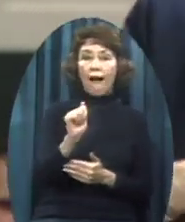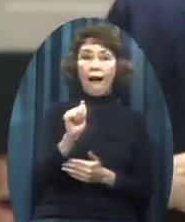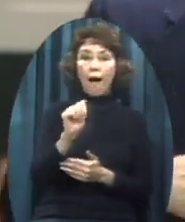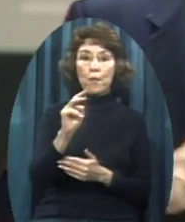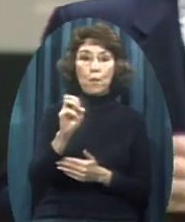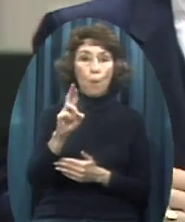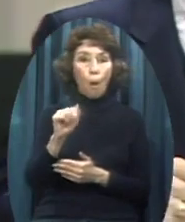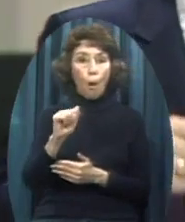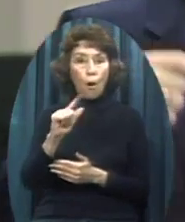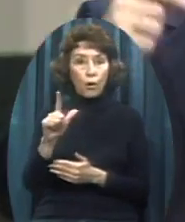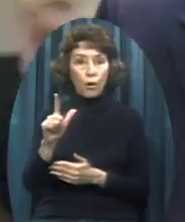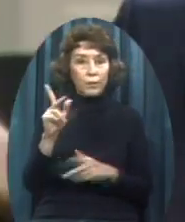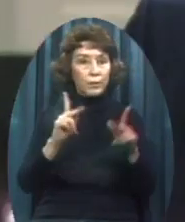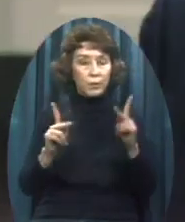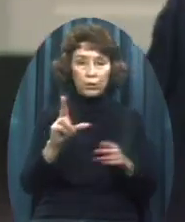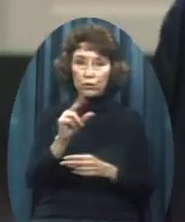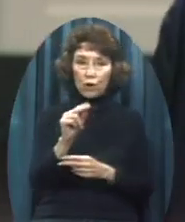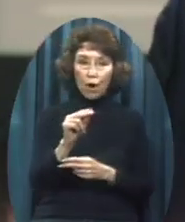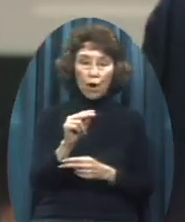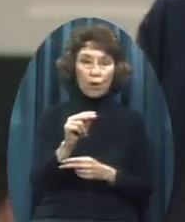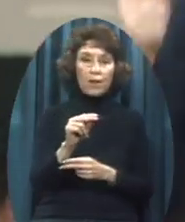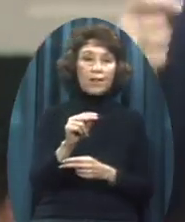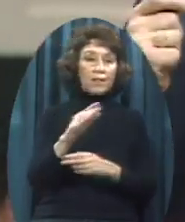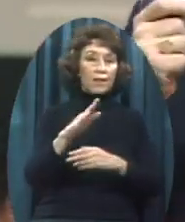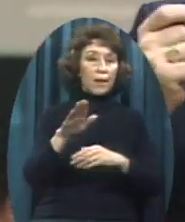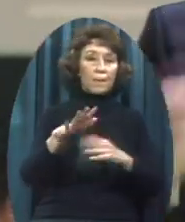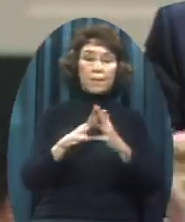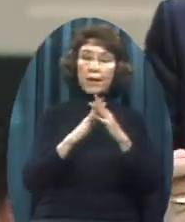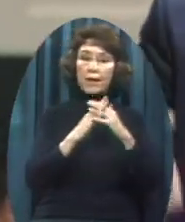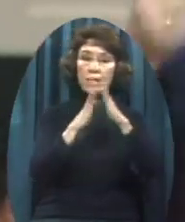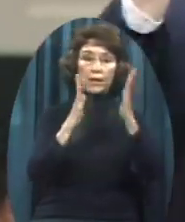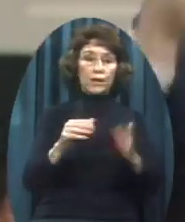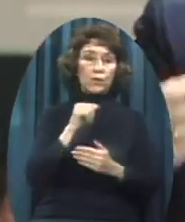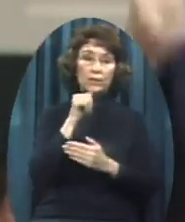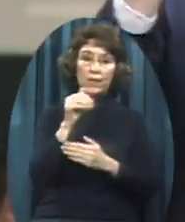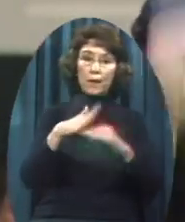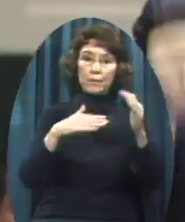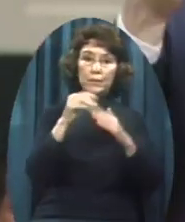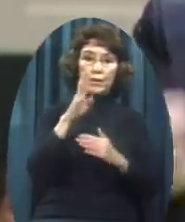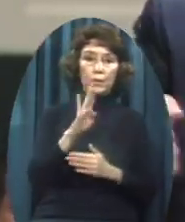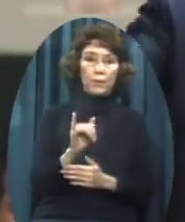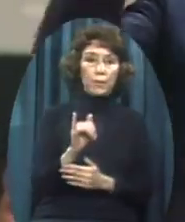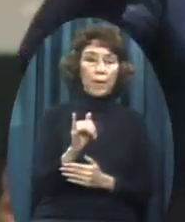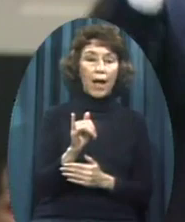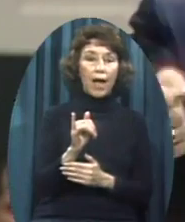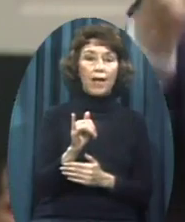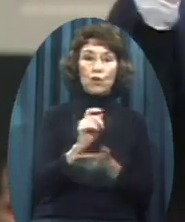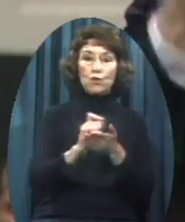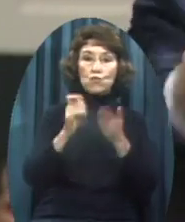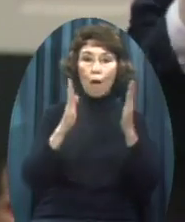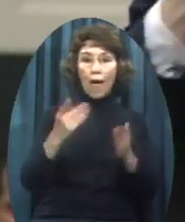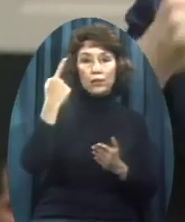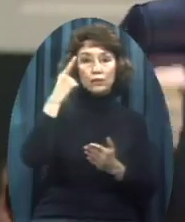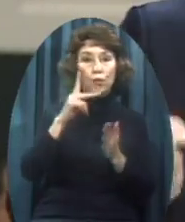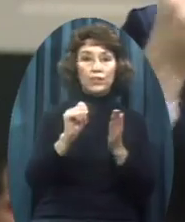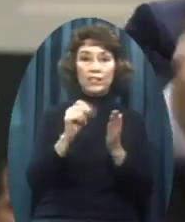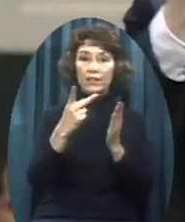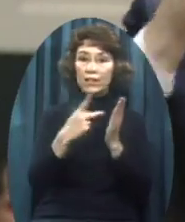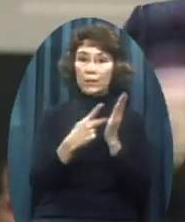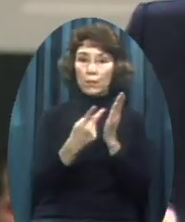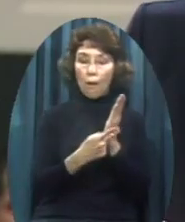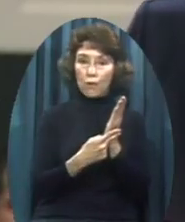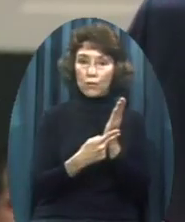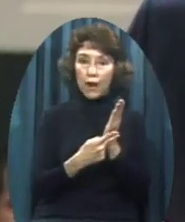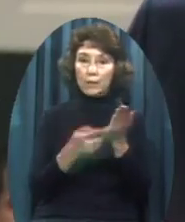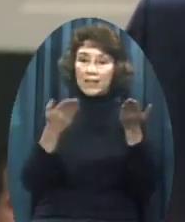the television producers and script writers. This nation was built by godly men and women on godly principles. This